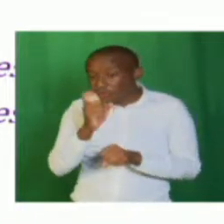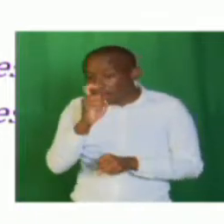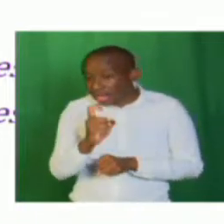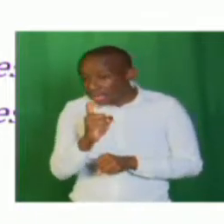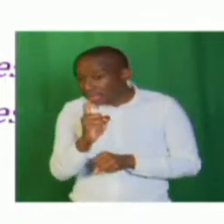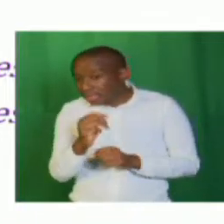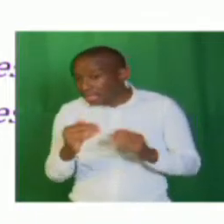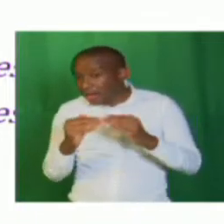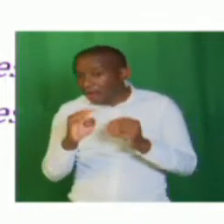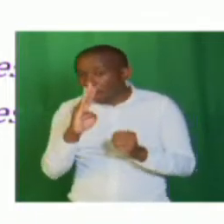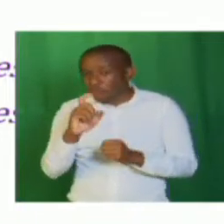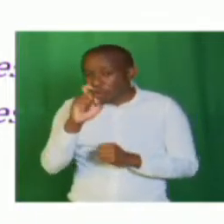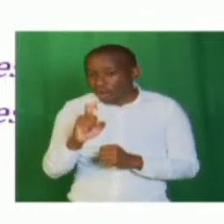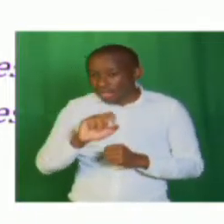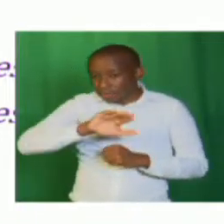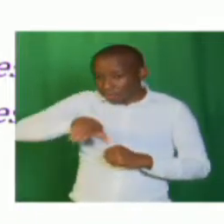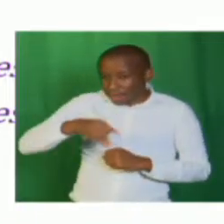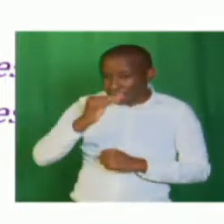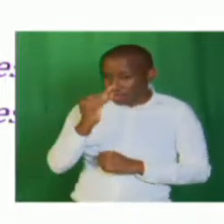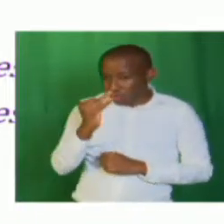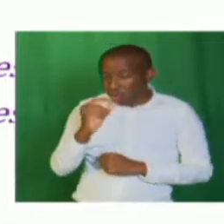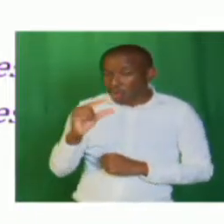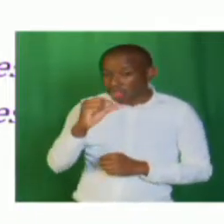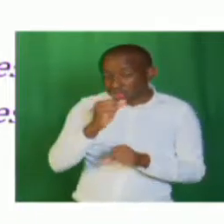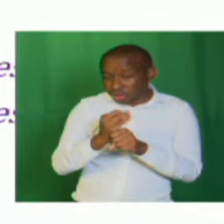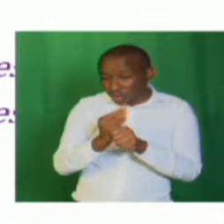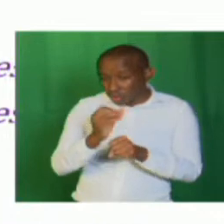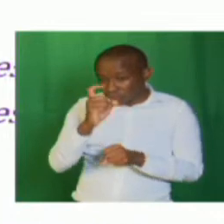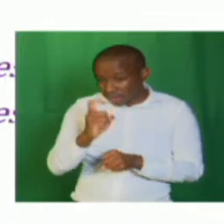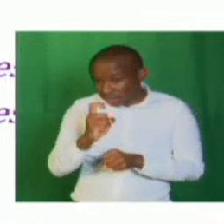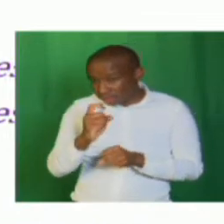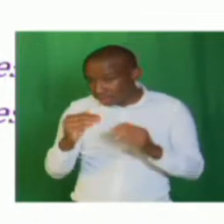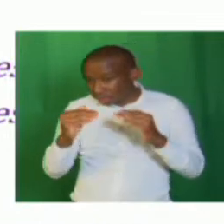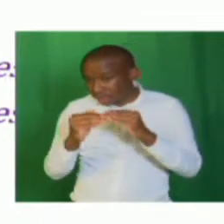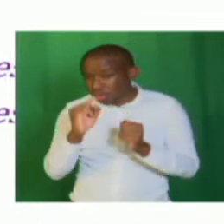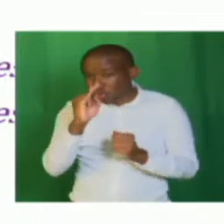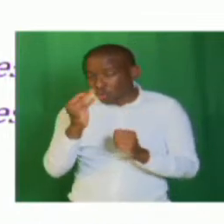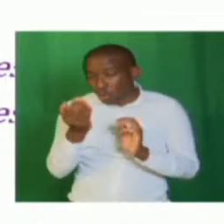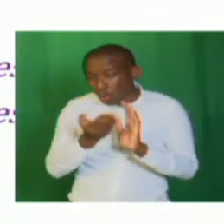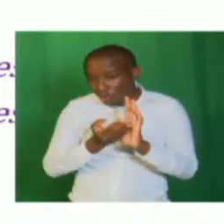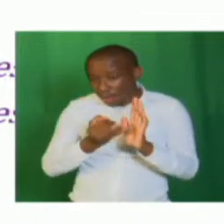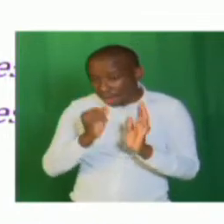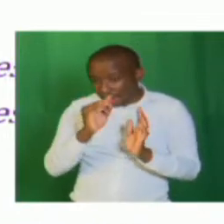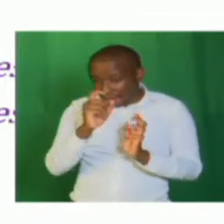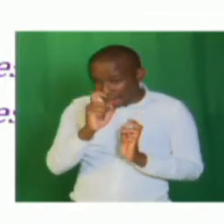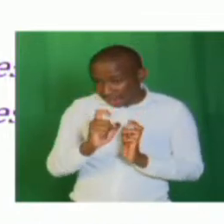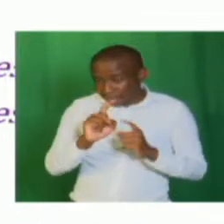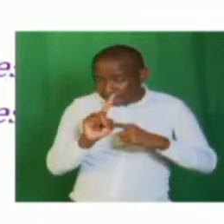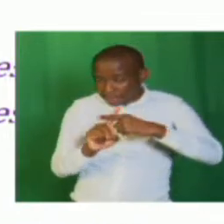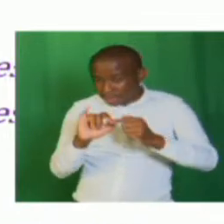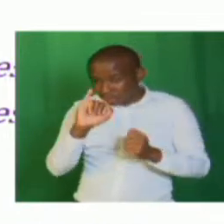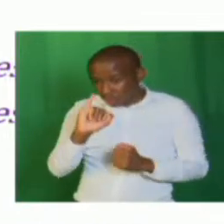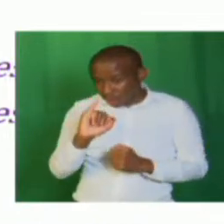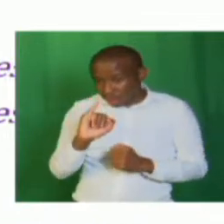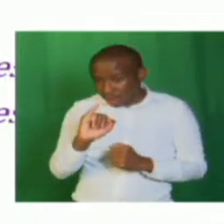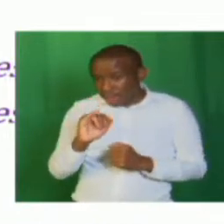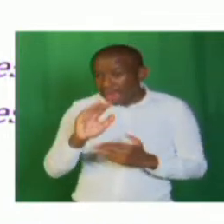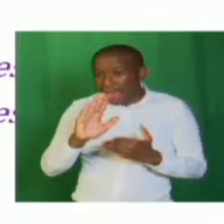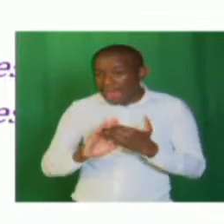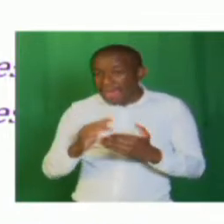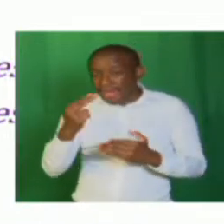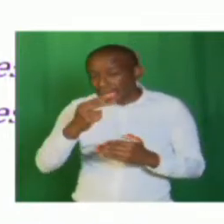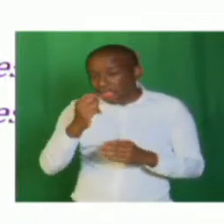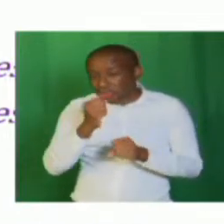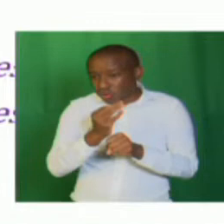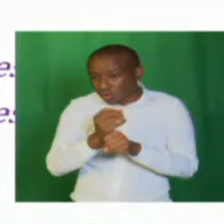to 4x minus 2, g of x is equals to 2 over x plus 1, and h of